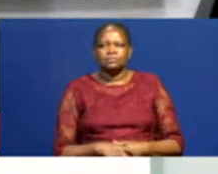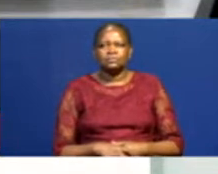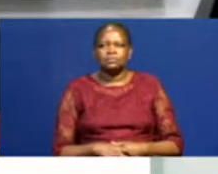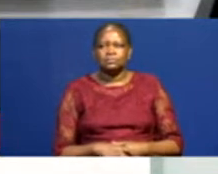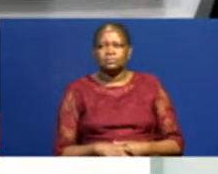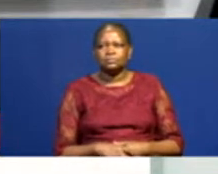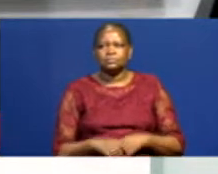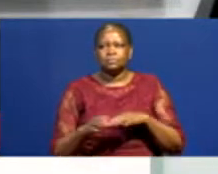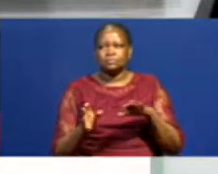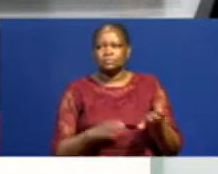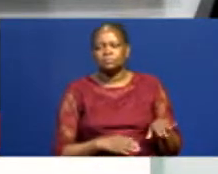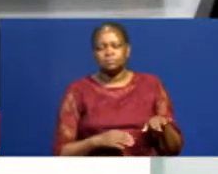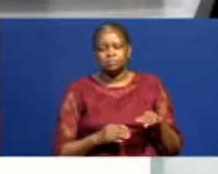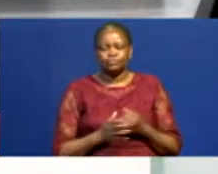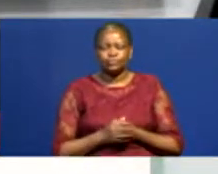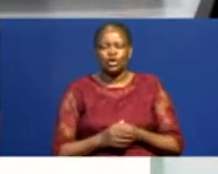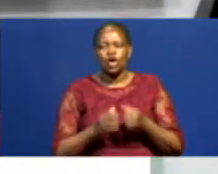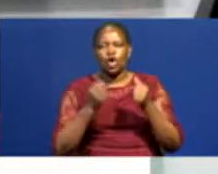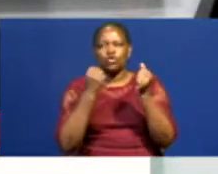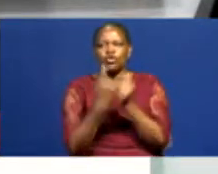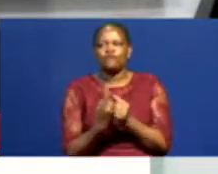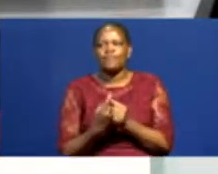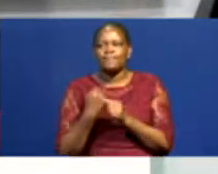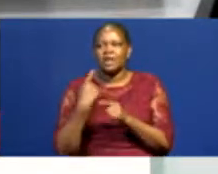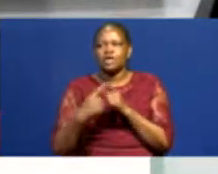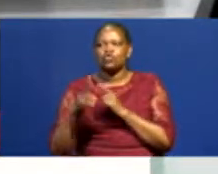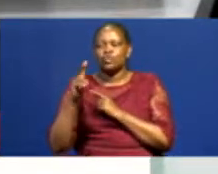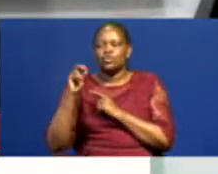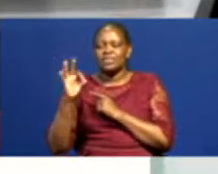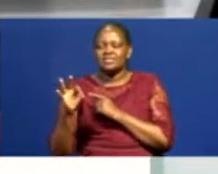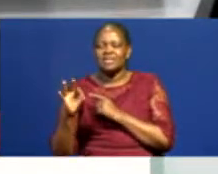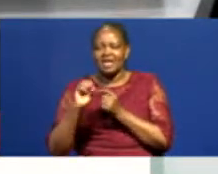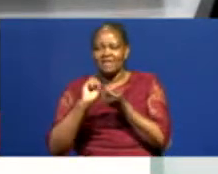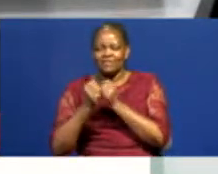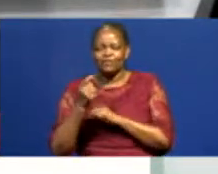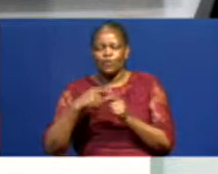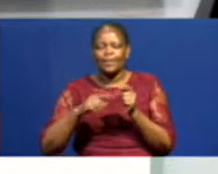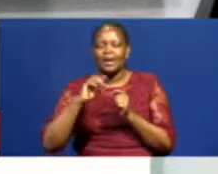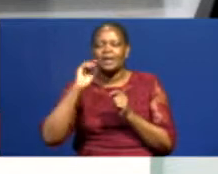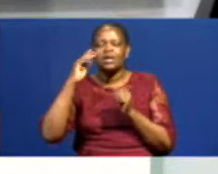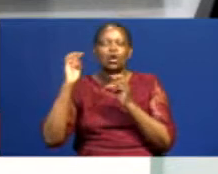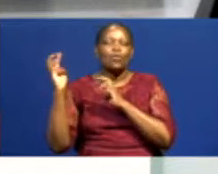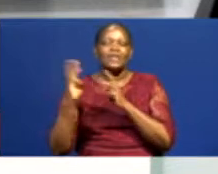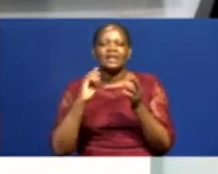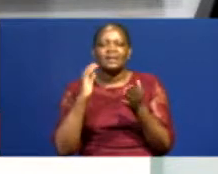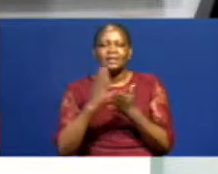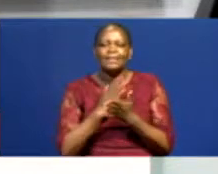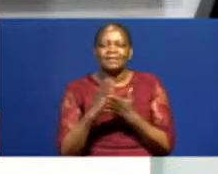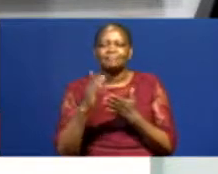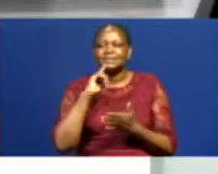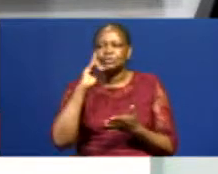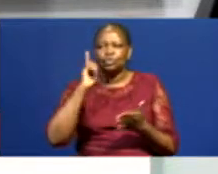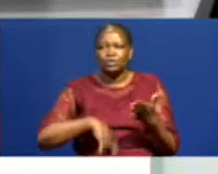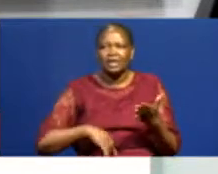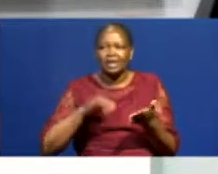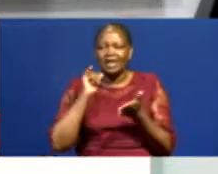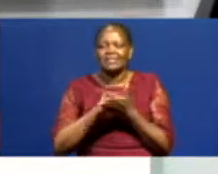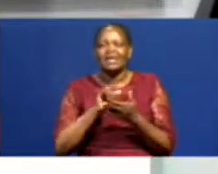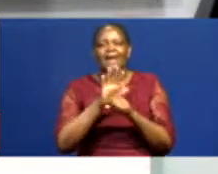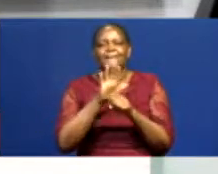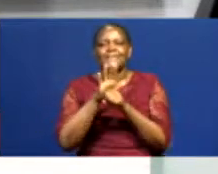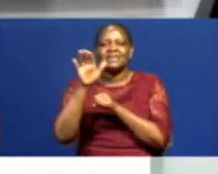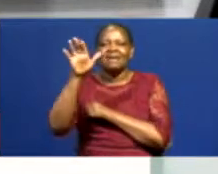Well, the November 2023 rainfall review by the Meteorological Department indicates that most